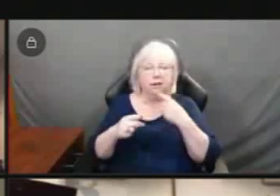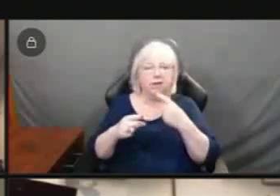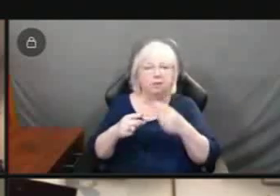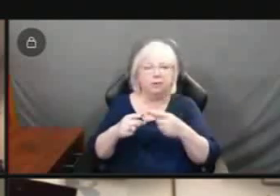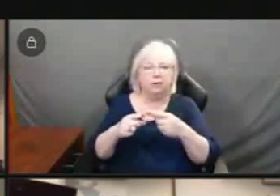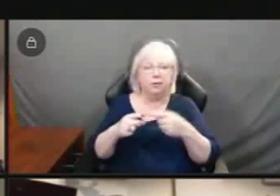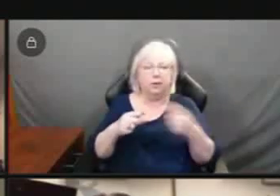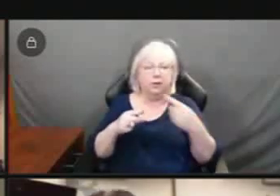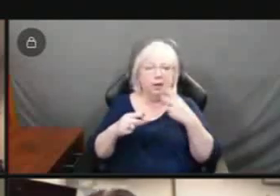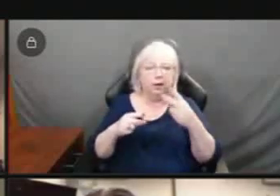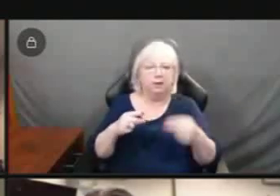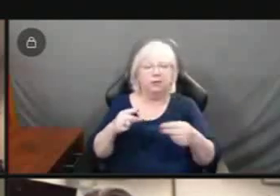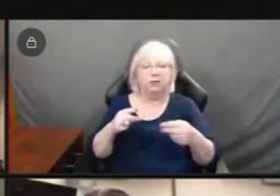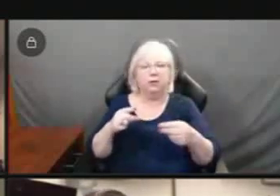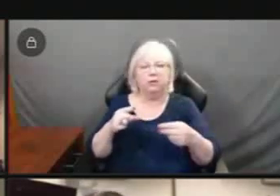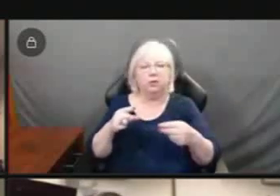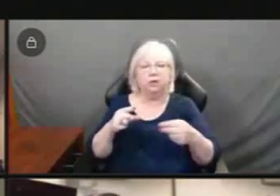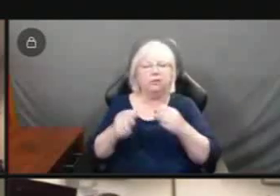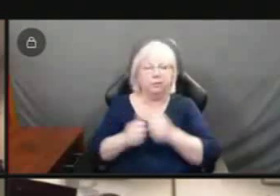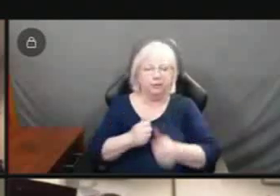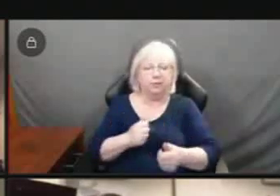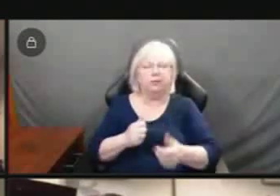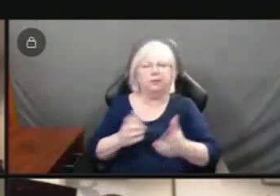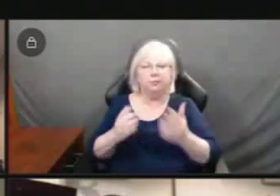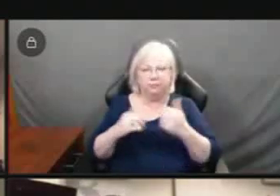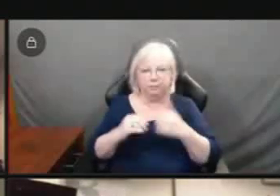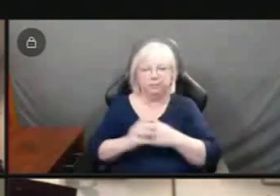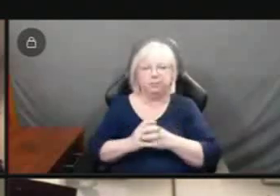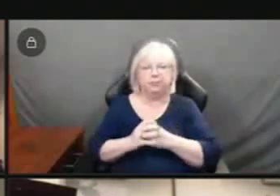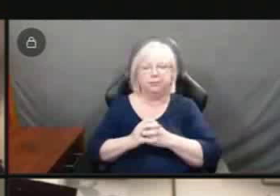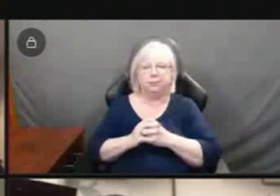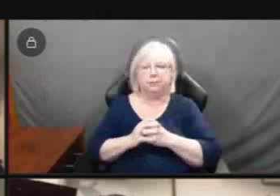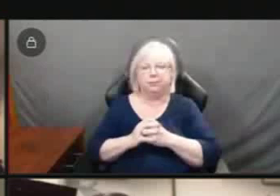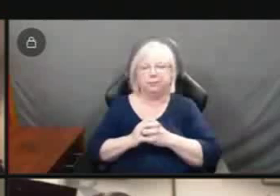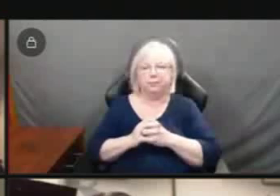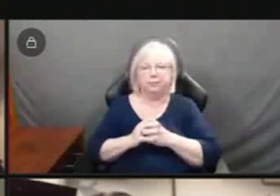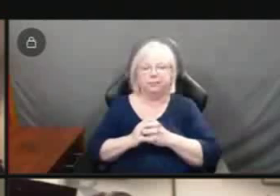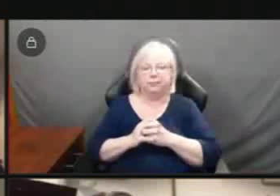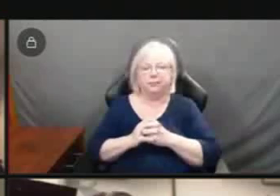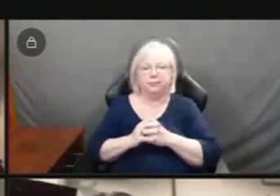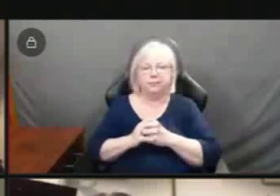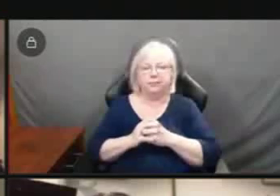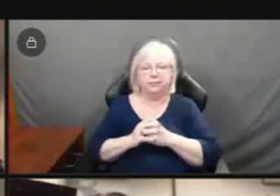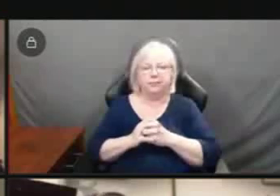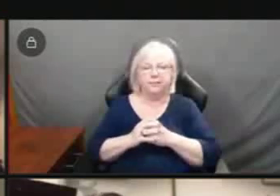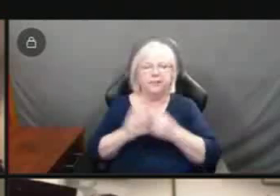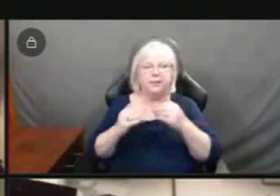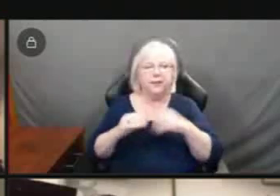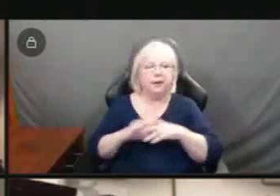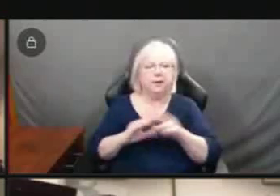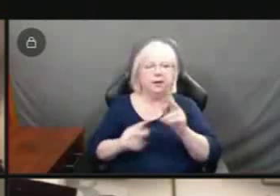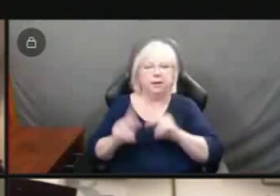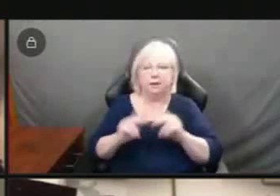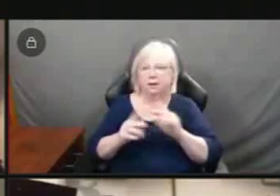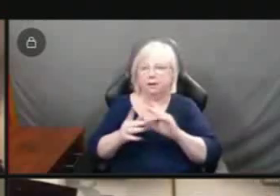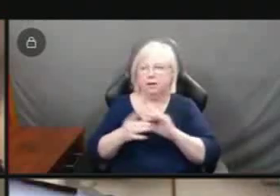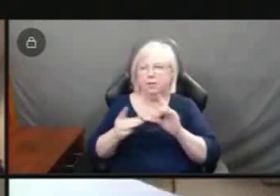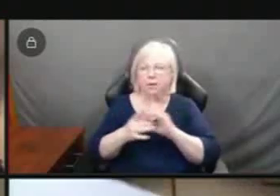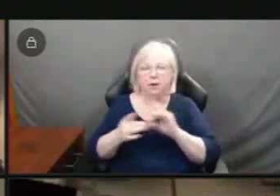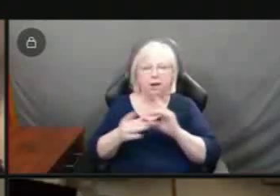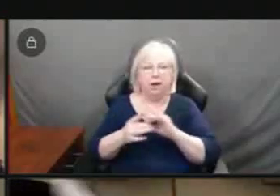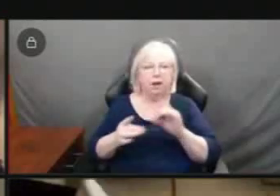please say nay. Ayes have it. We're now going into citizens communication. Mr. Luke